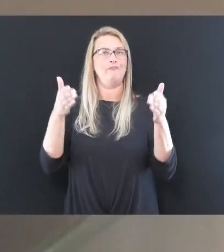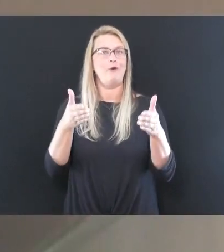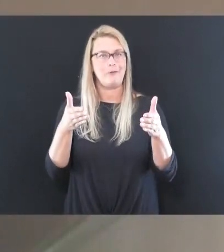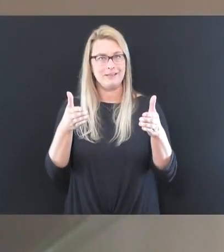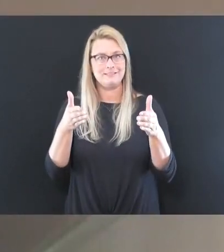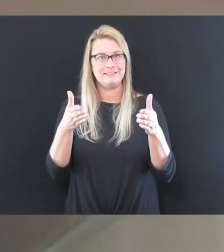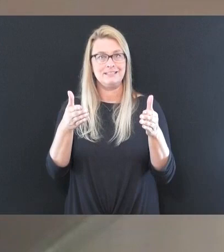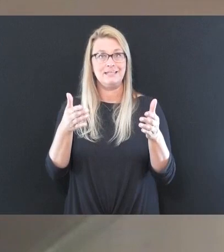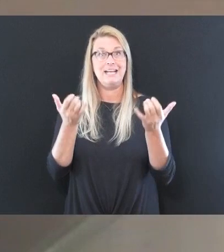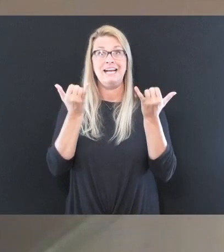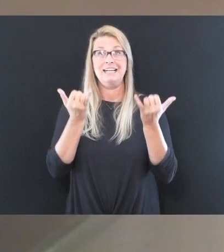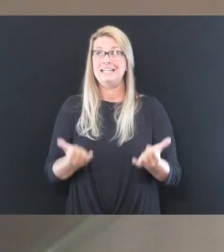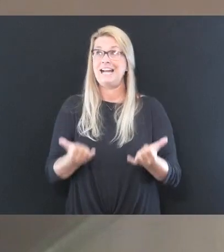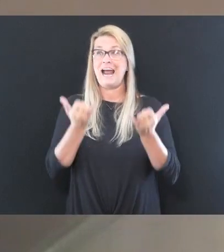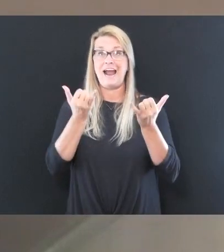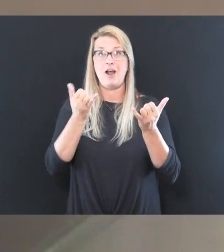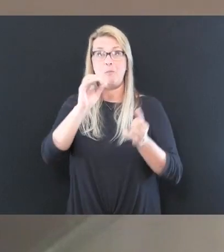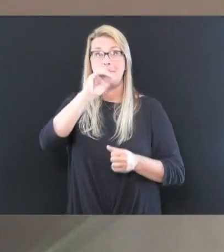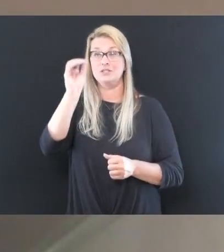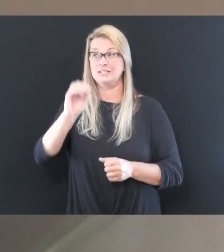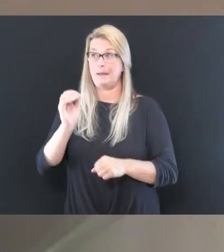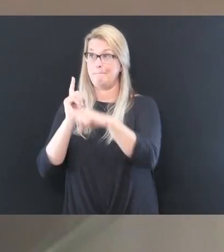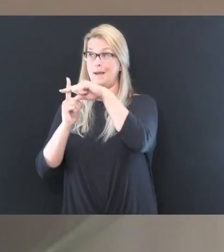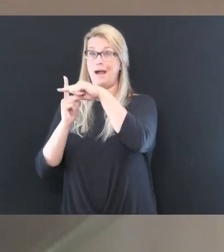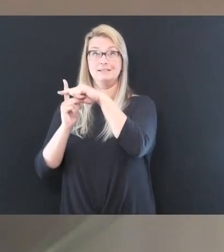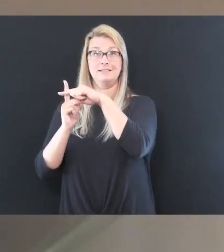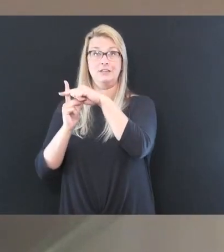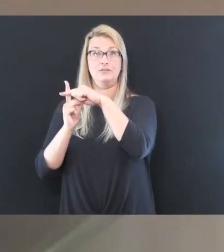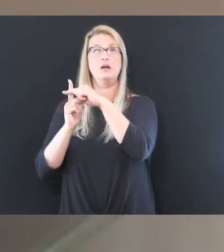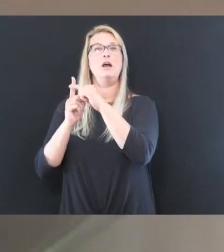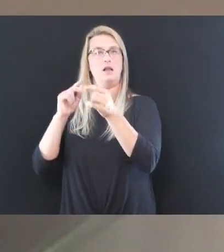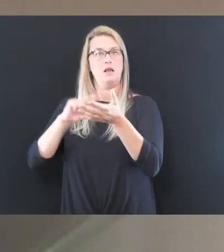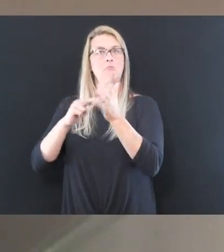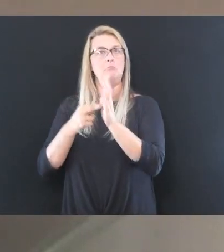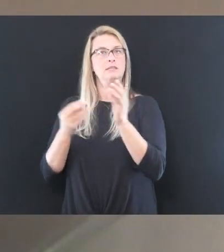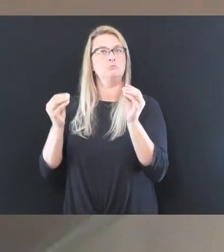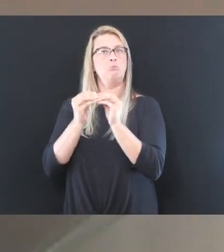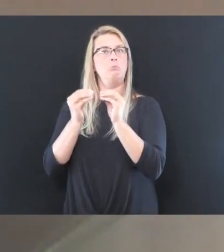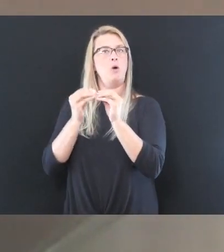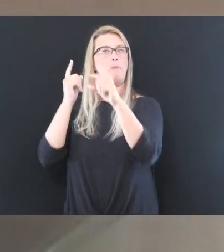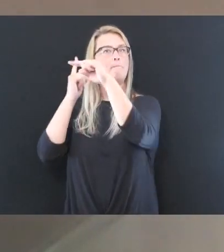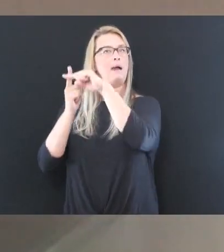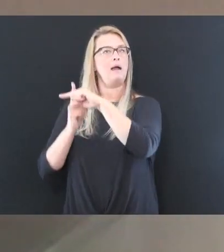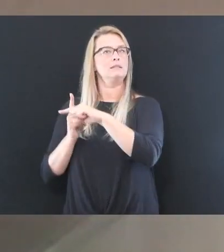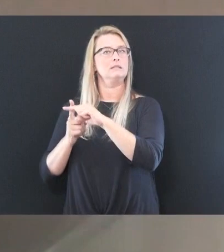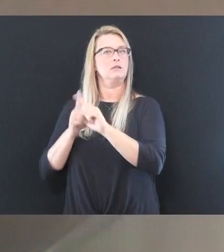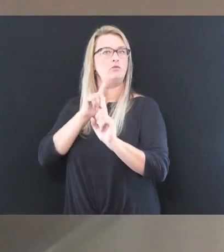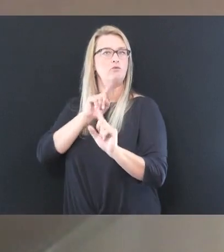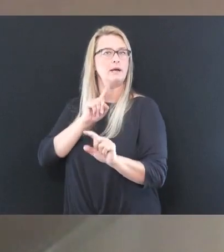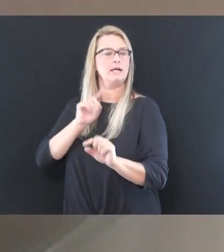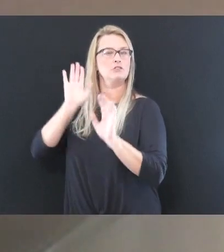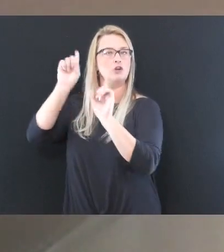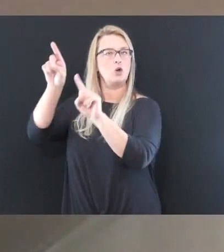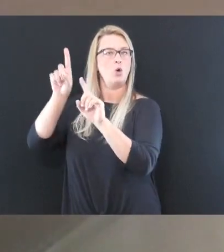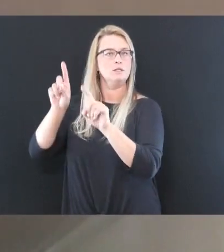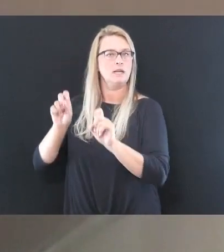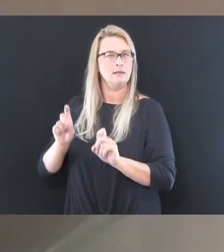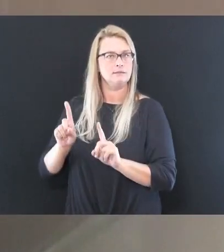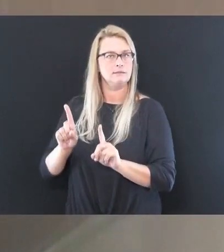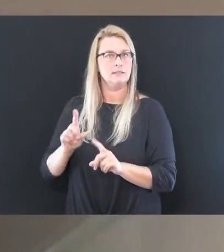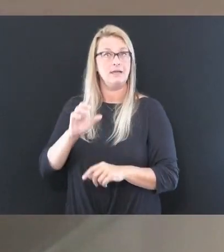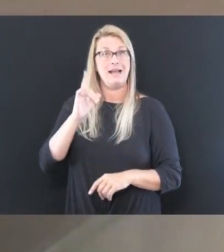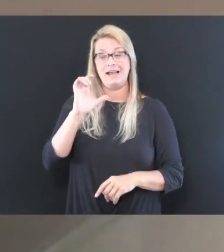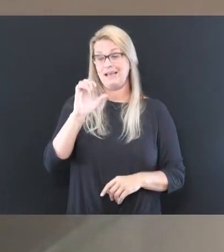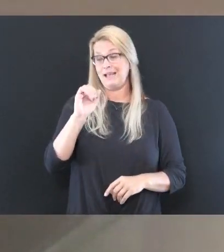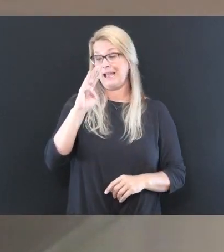do, now with the percent positive rate, as the governor said, we already saw over the weekend where Cabell County went from a gold